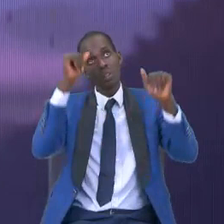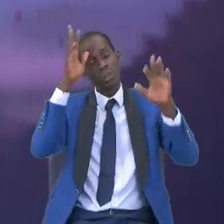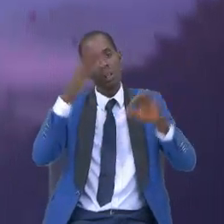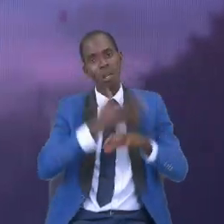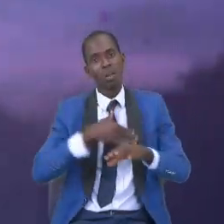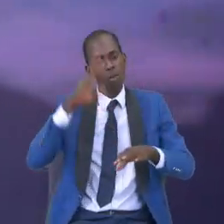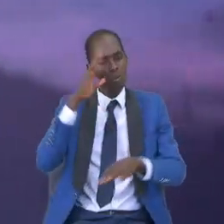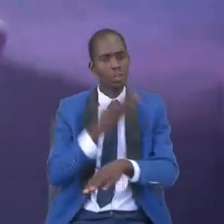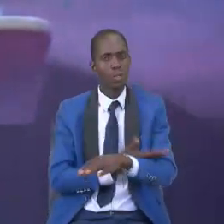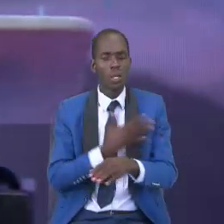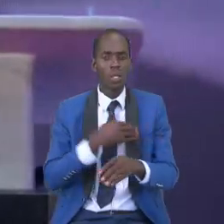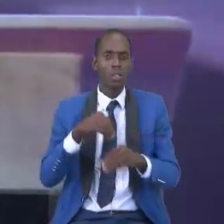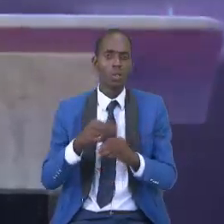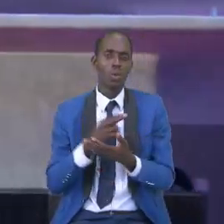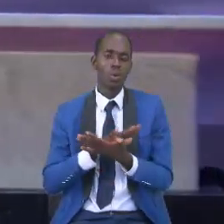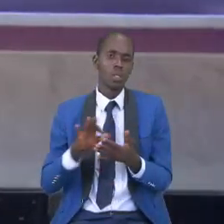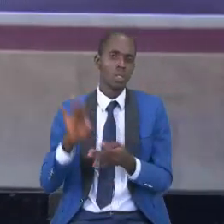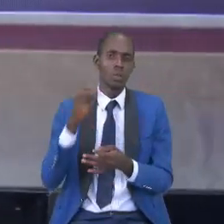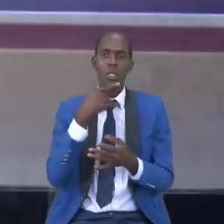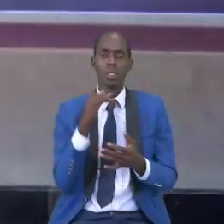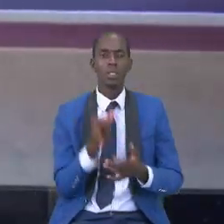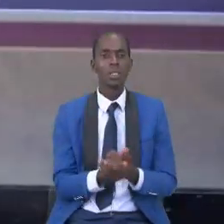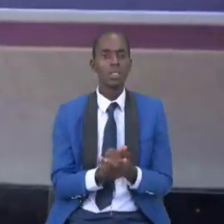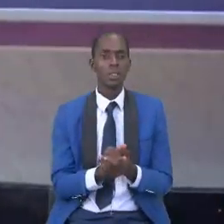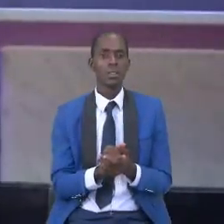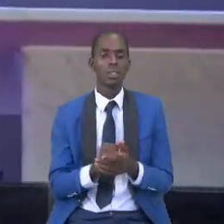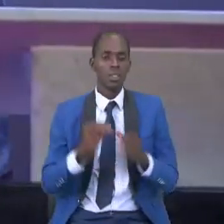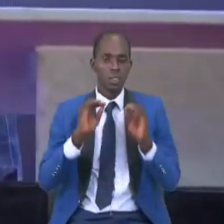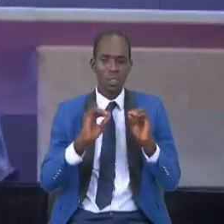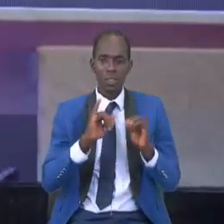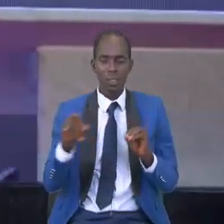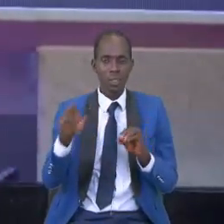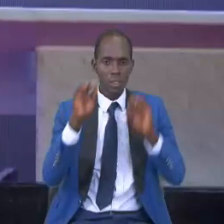Holy Ghost. Then in verse 20 it says, teaching them to observe